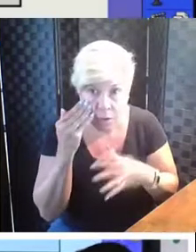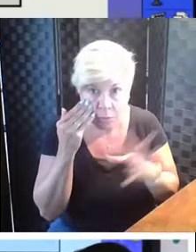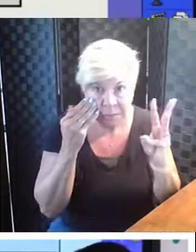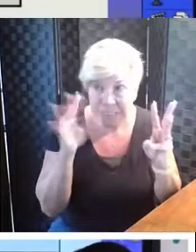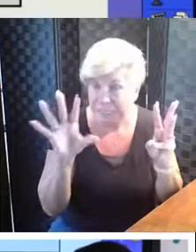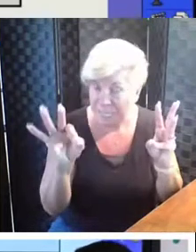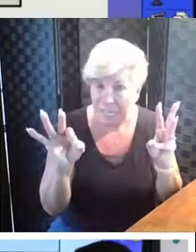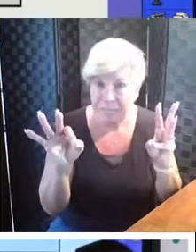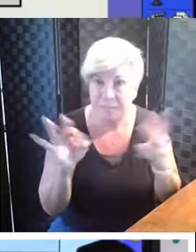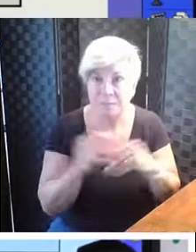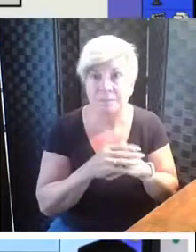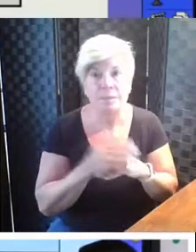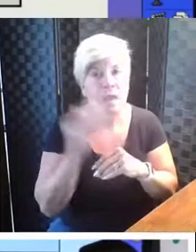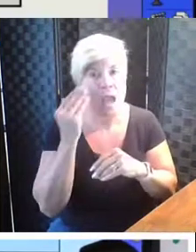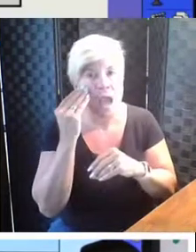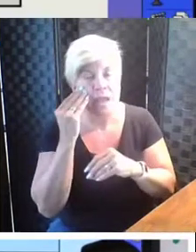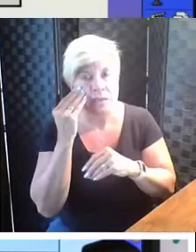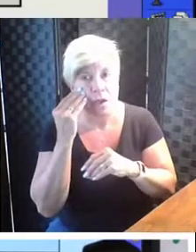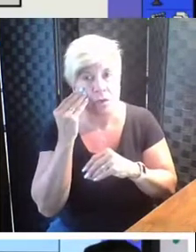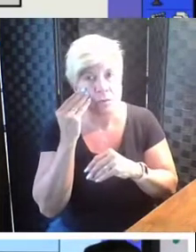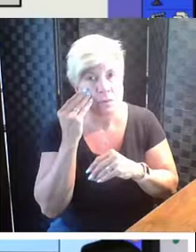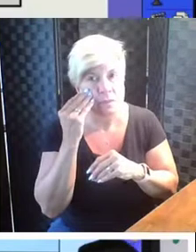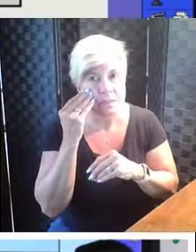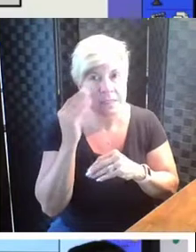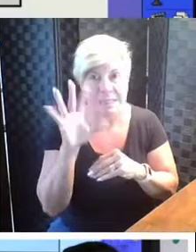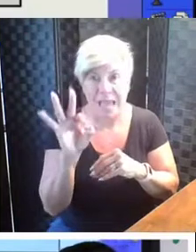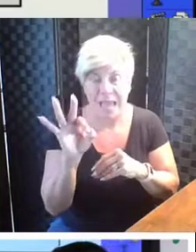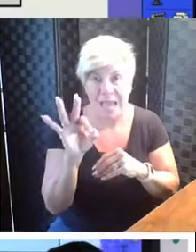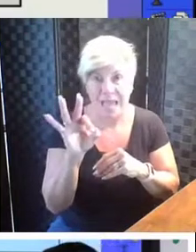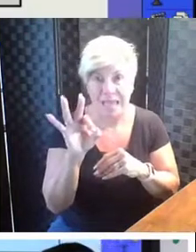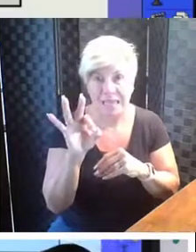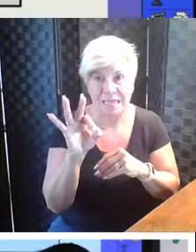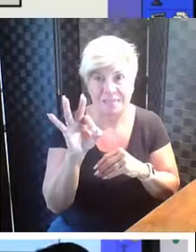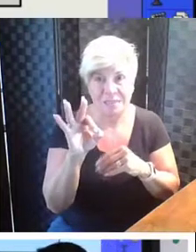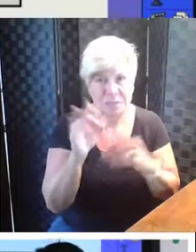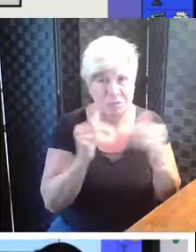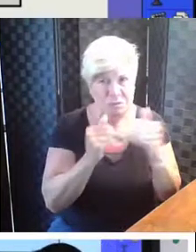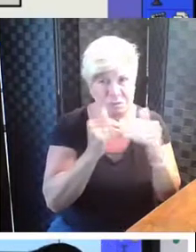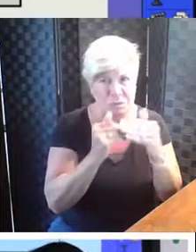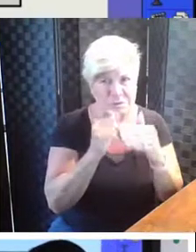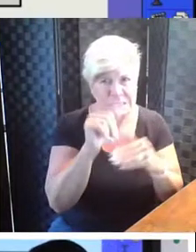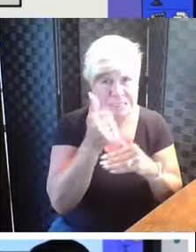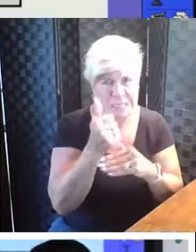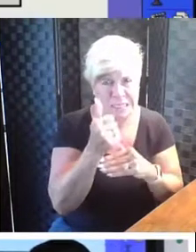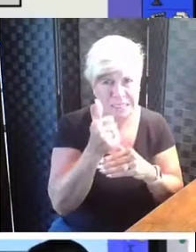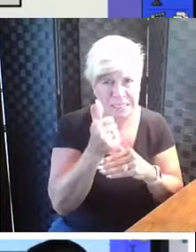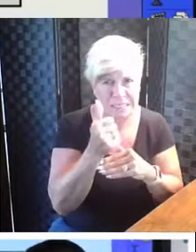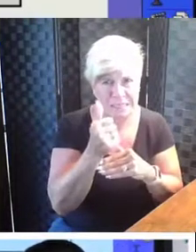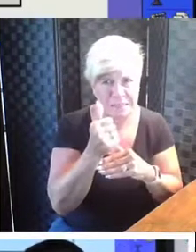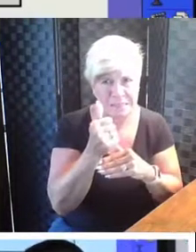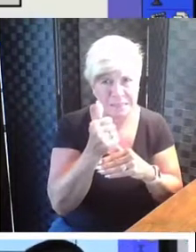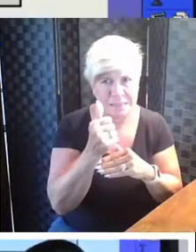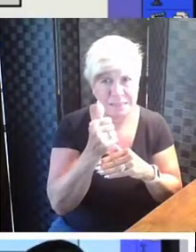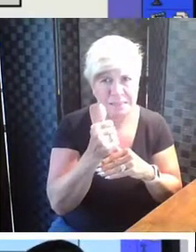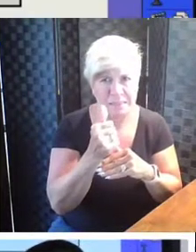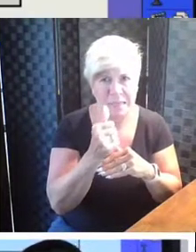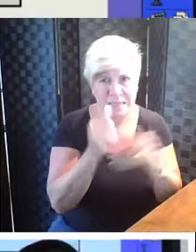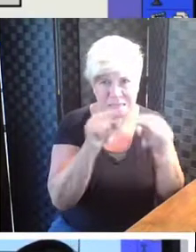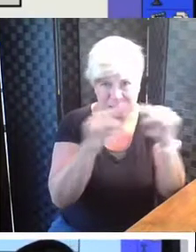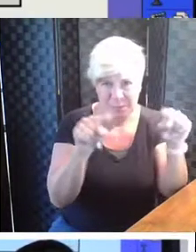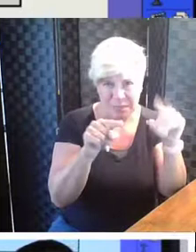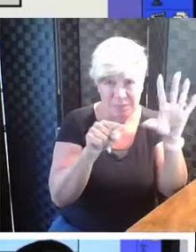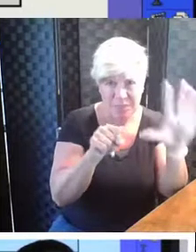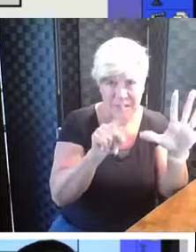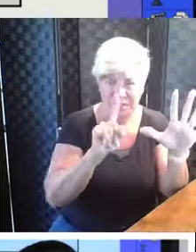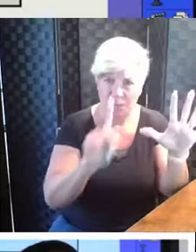head. I know that 9 is really close to 10. So if I decompose this 6